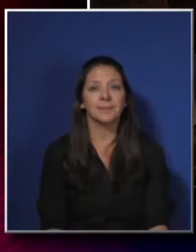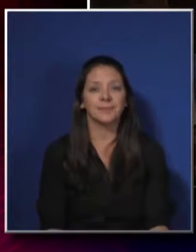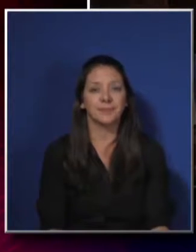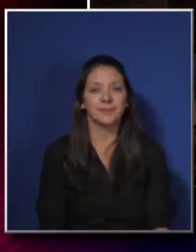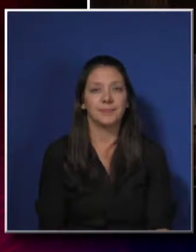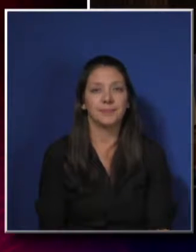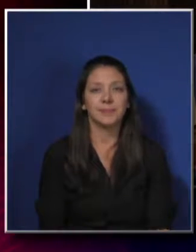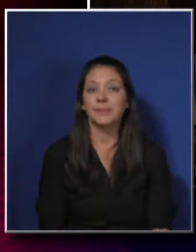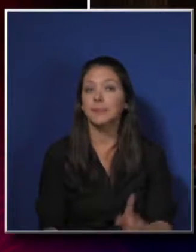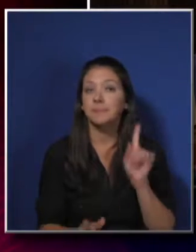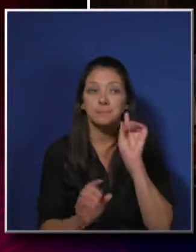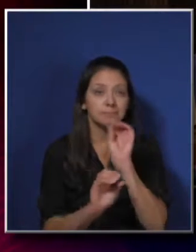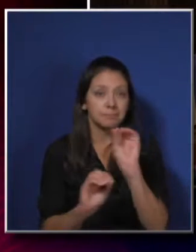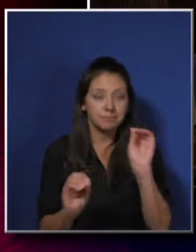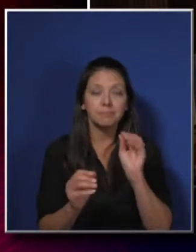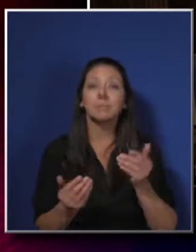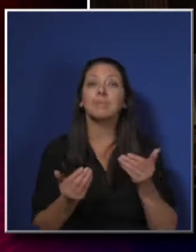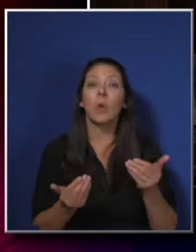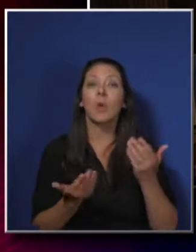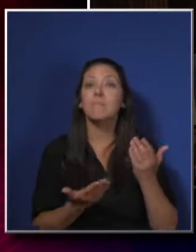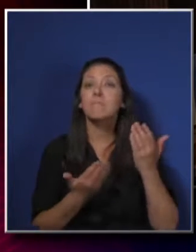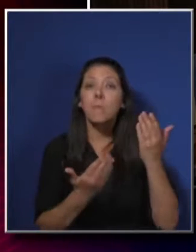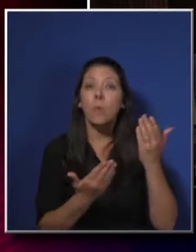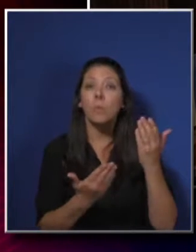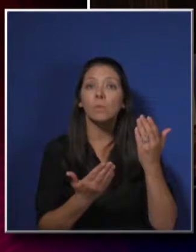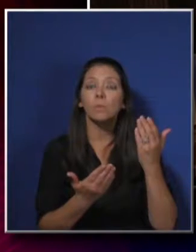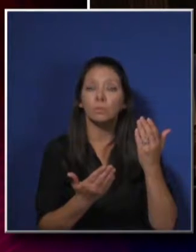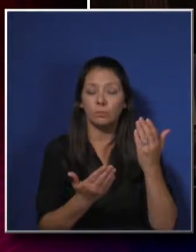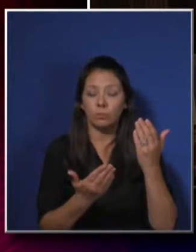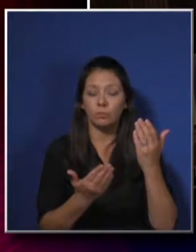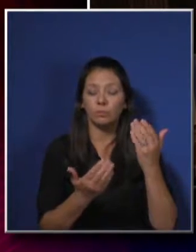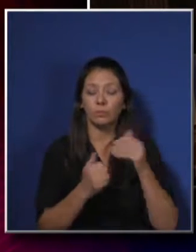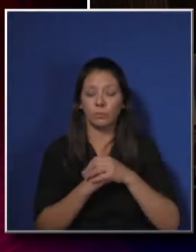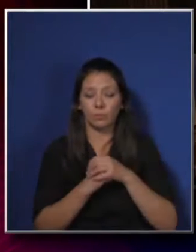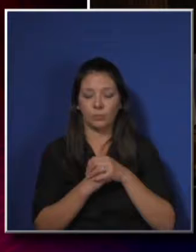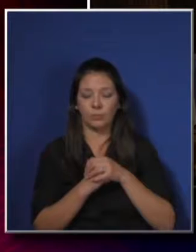Hearing none, entertain a motion. I move,